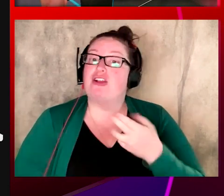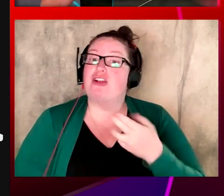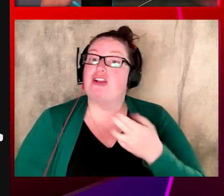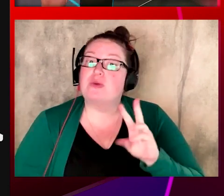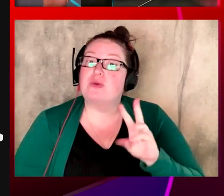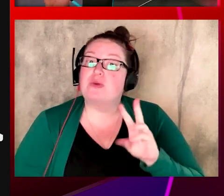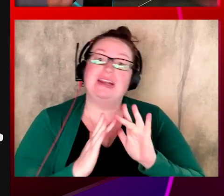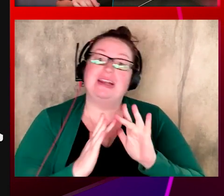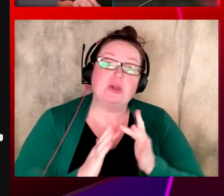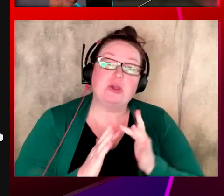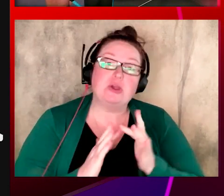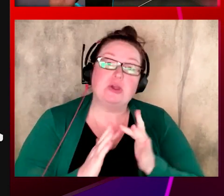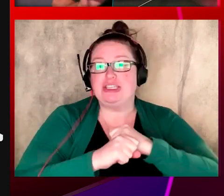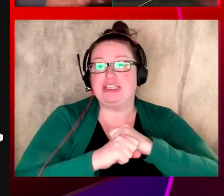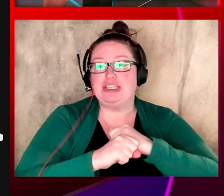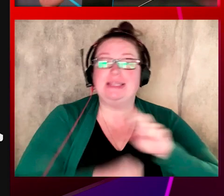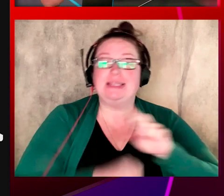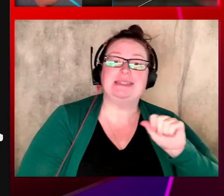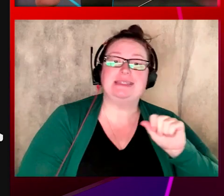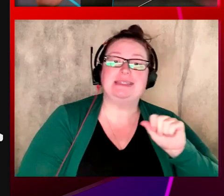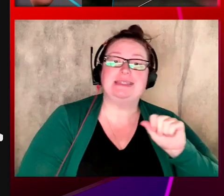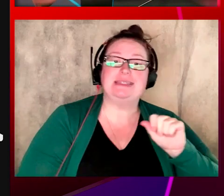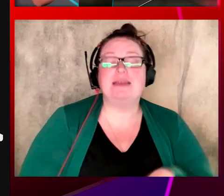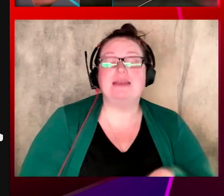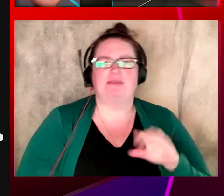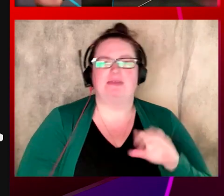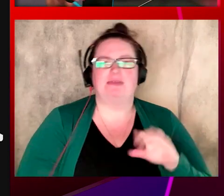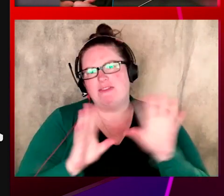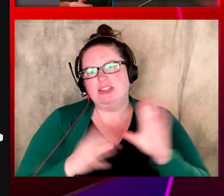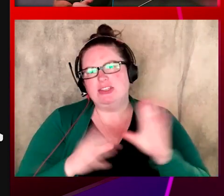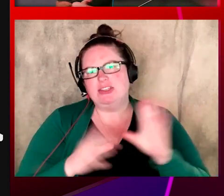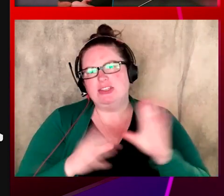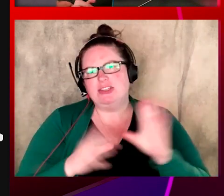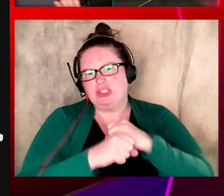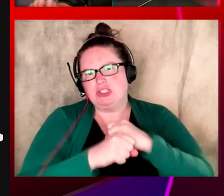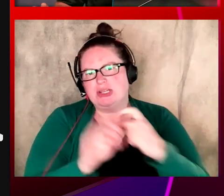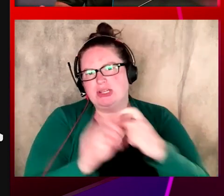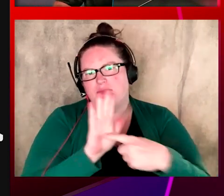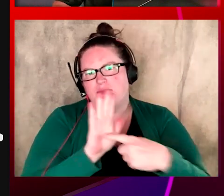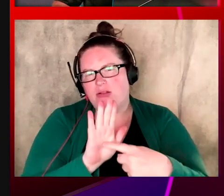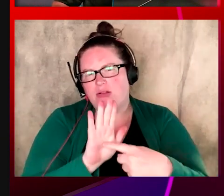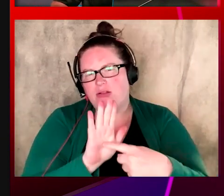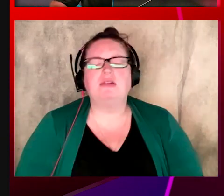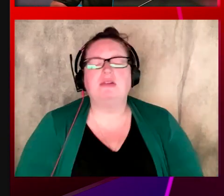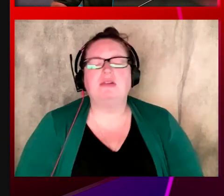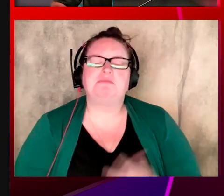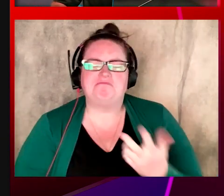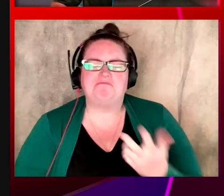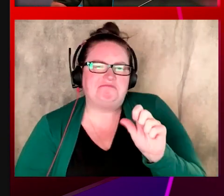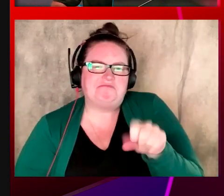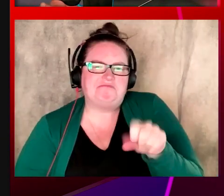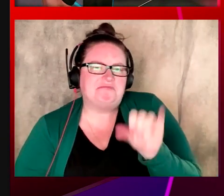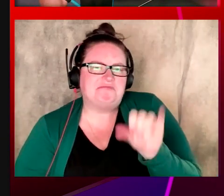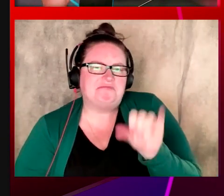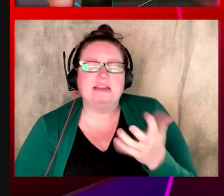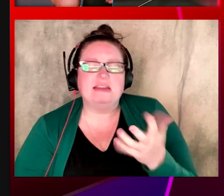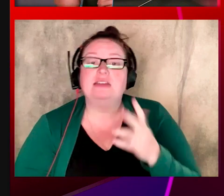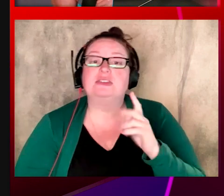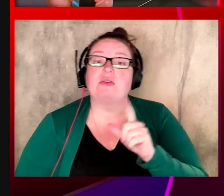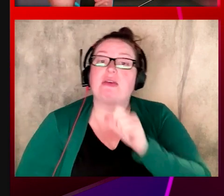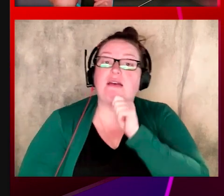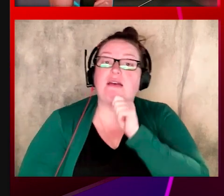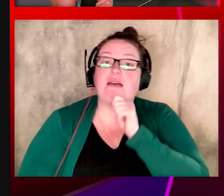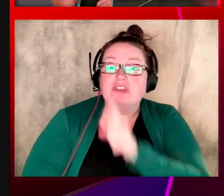the security, the data, right? Obviously, shared security model, but you got to Right. So the Unreal,